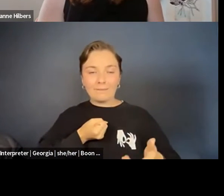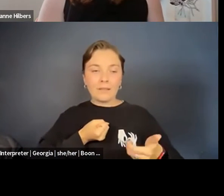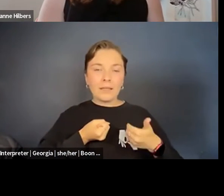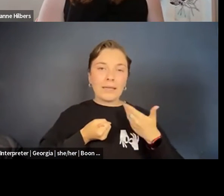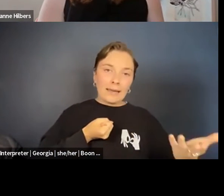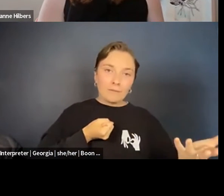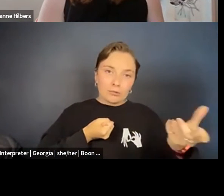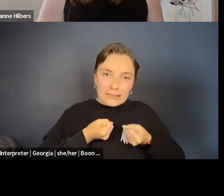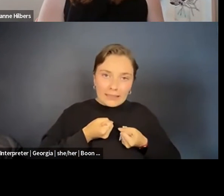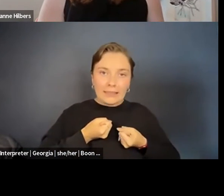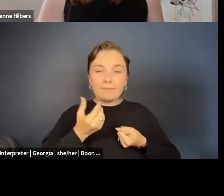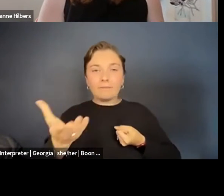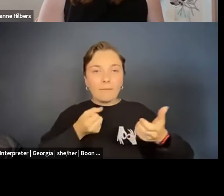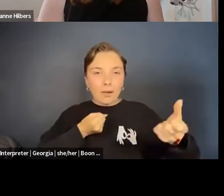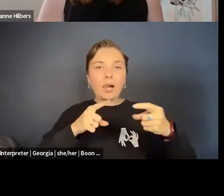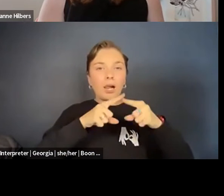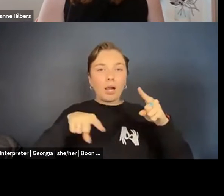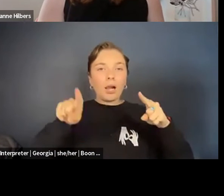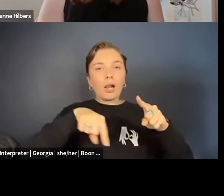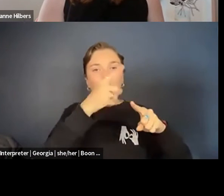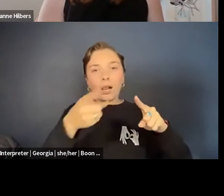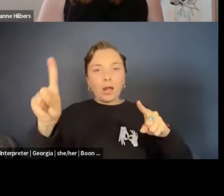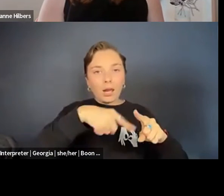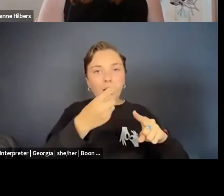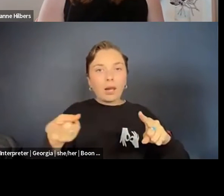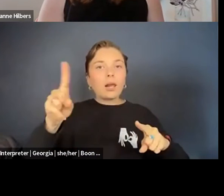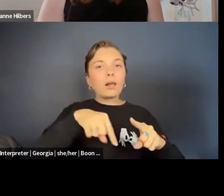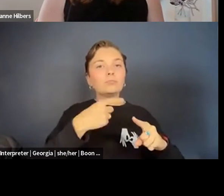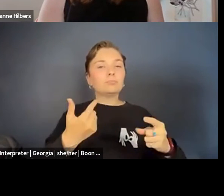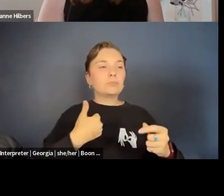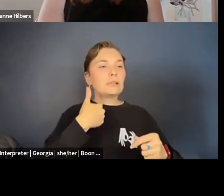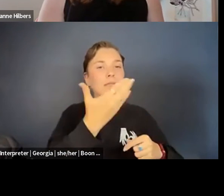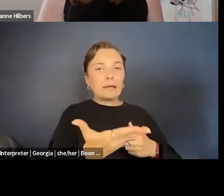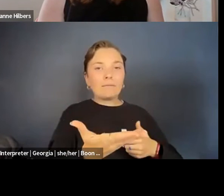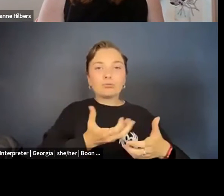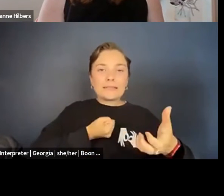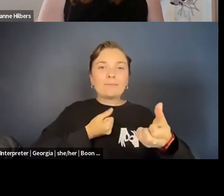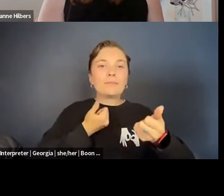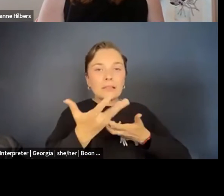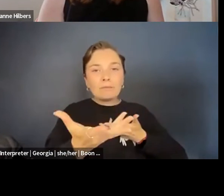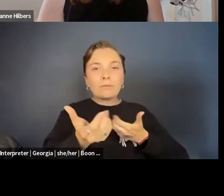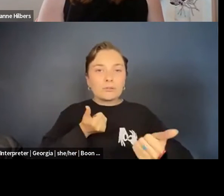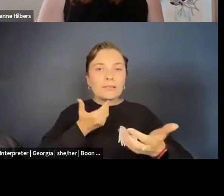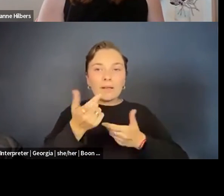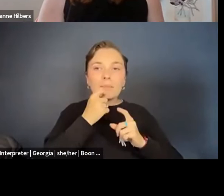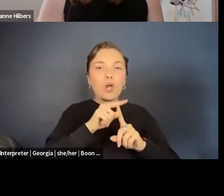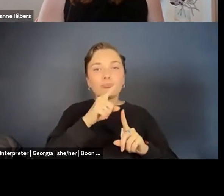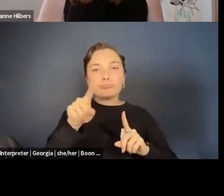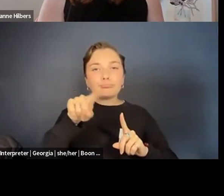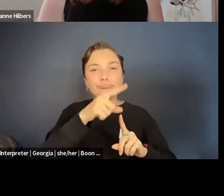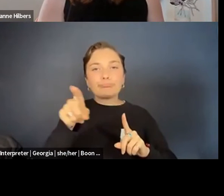I'm receiving their response, and I'm giving them more. So it sort of weaves its way like this